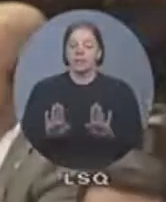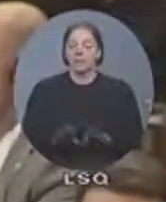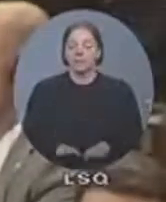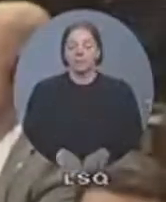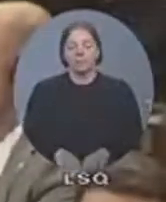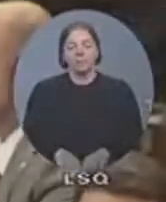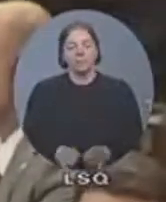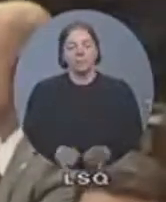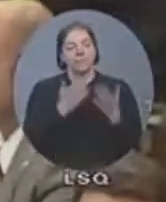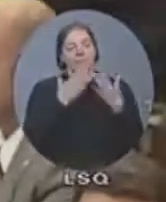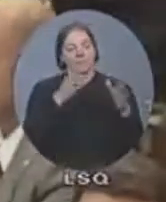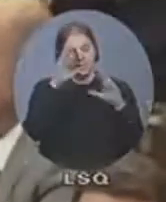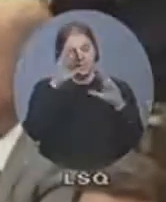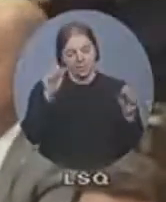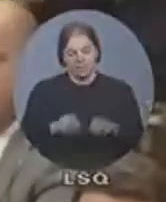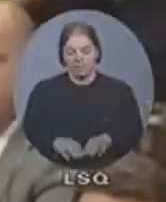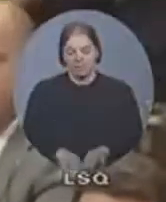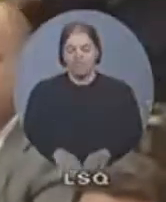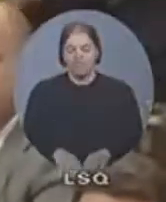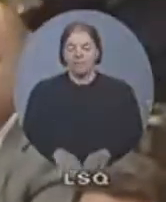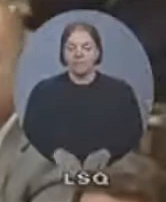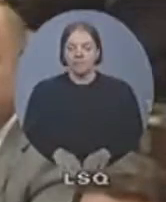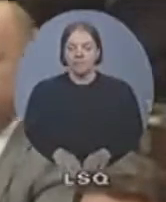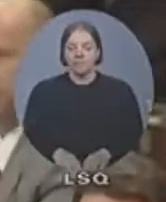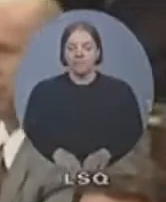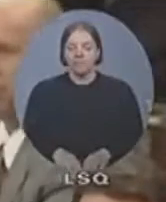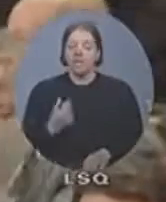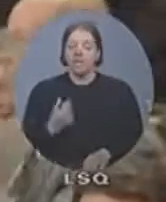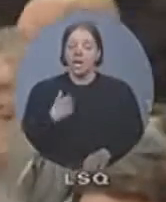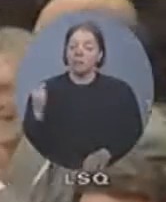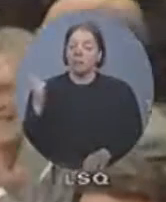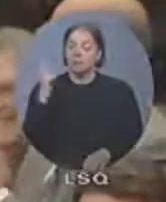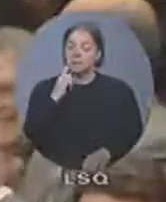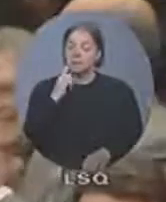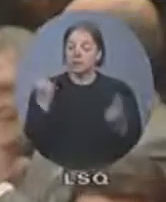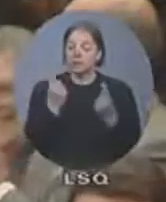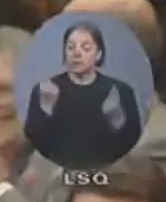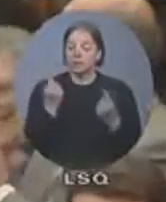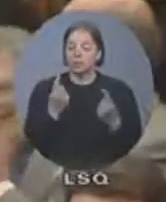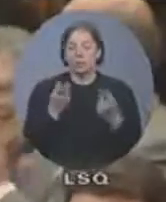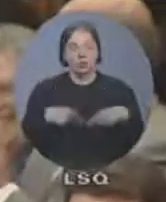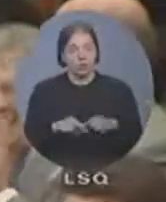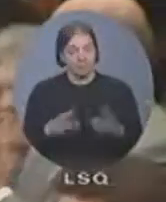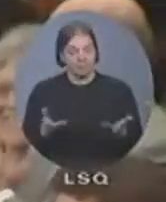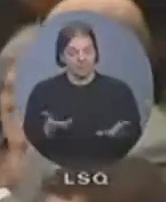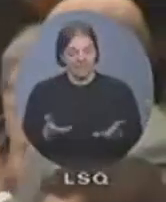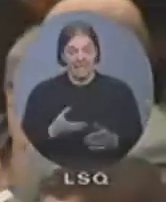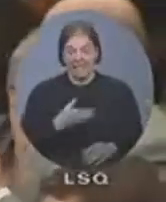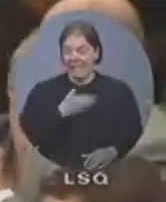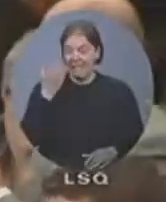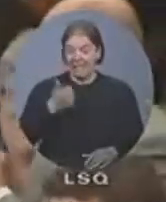One thing I have learned in the House, just because you yell louder doesn't make it any more compelling.